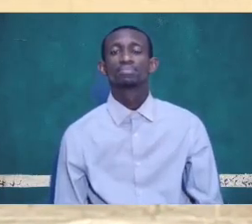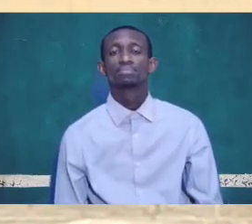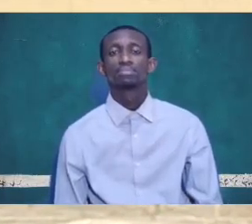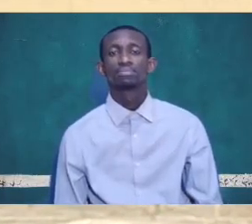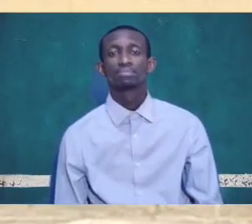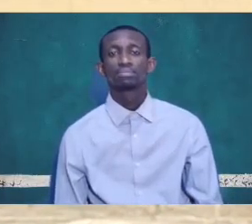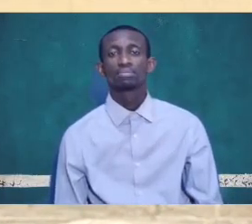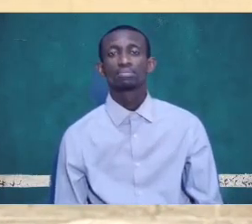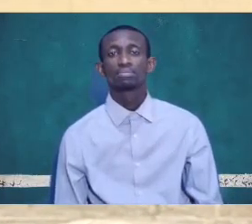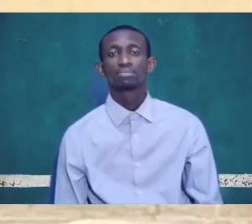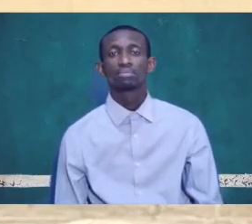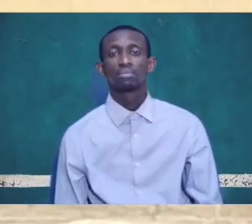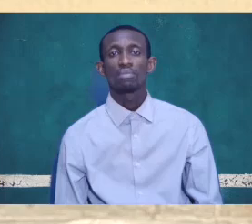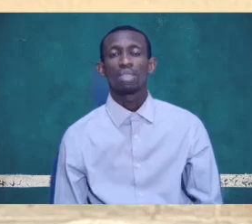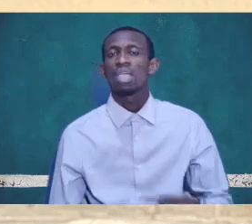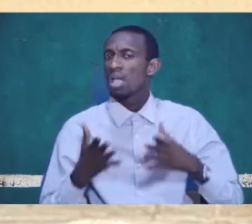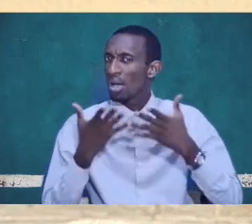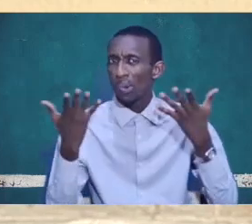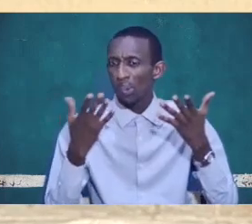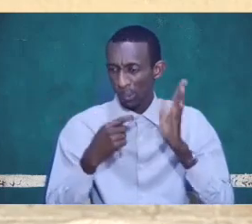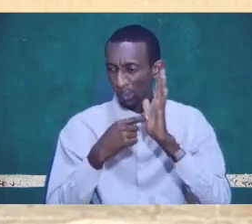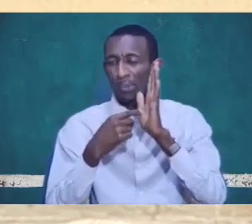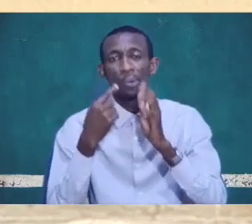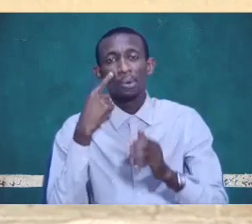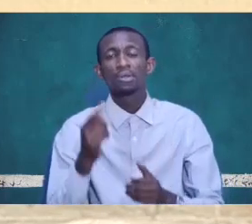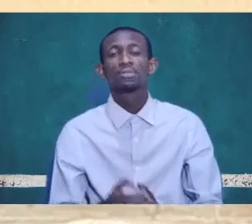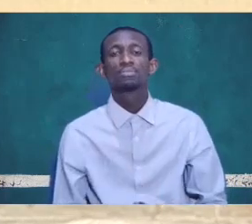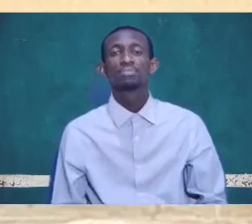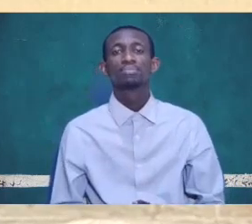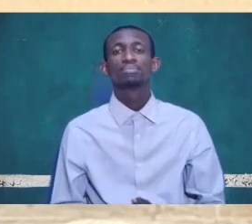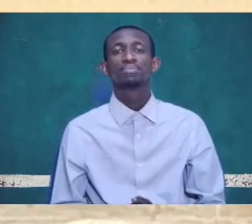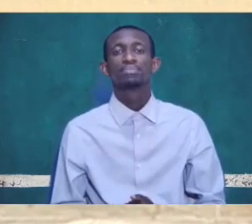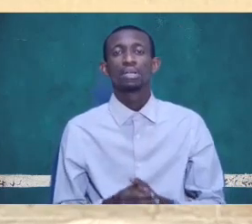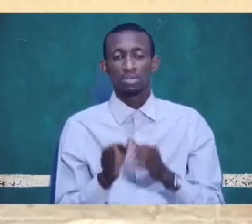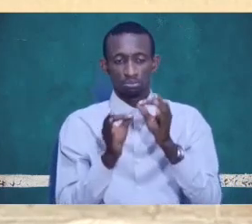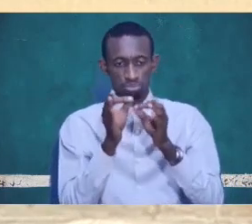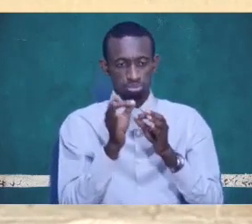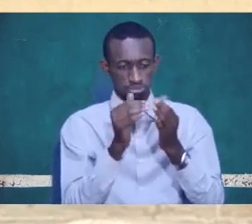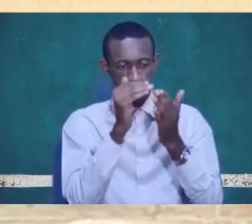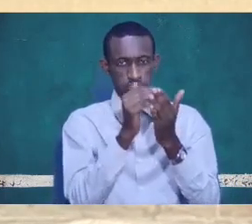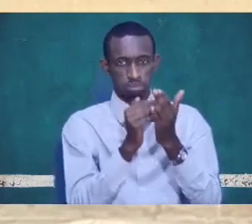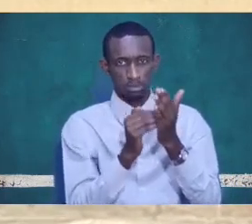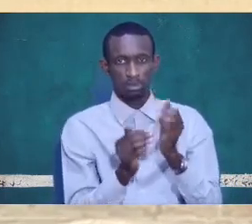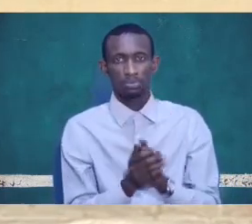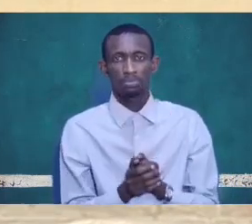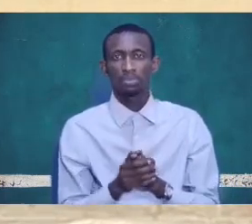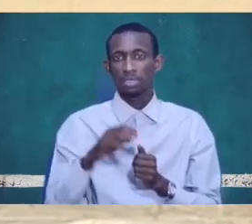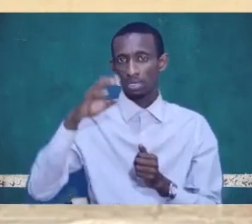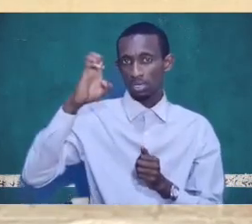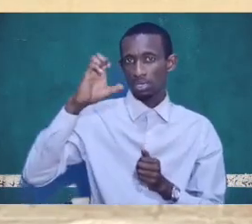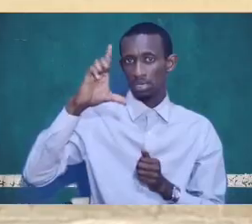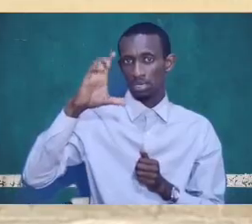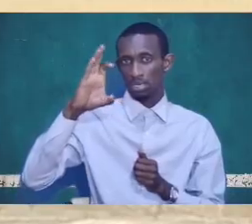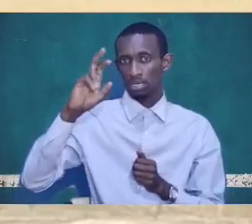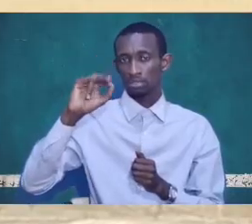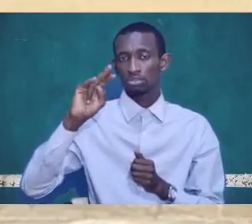And how do we represent the distribution of electrons in those different energy